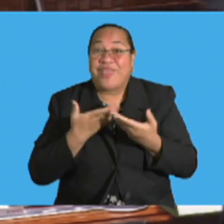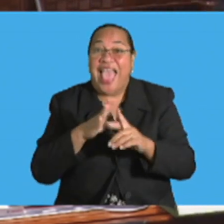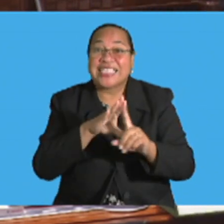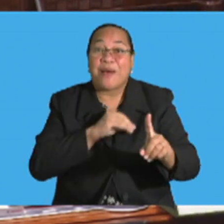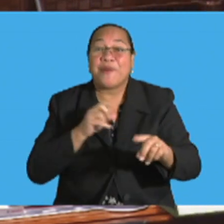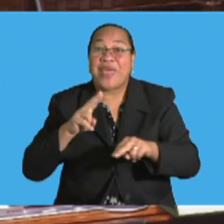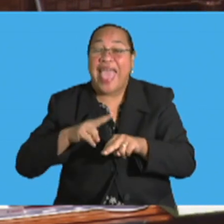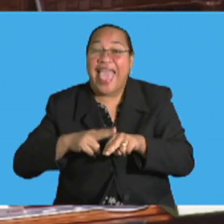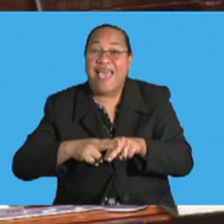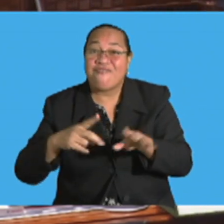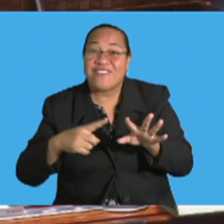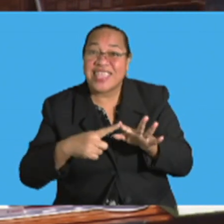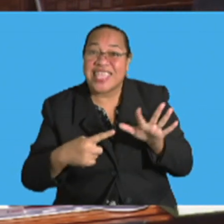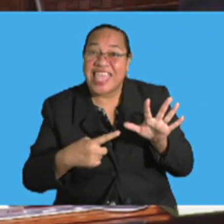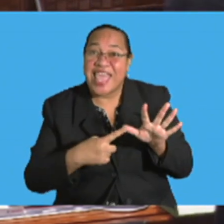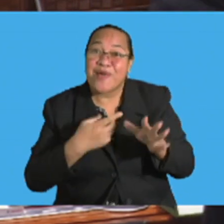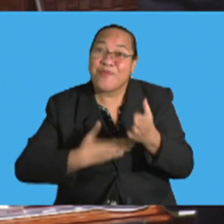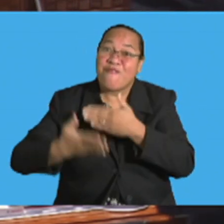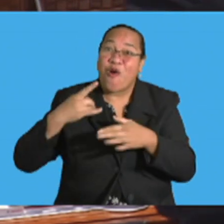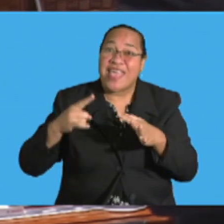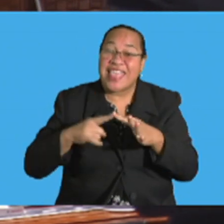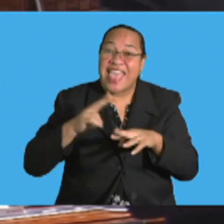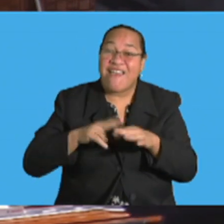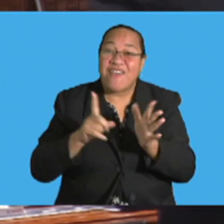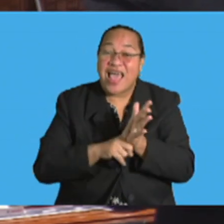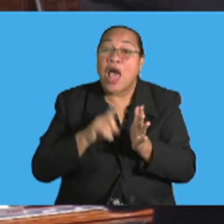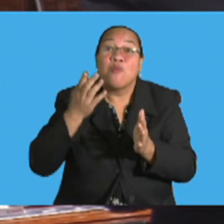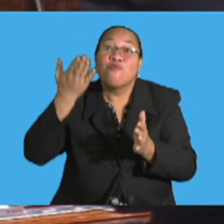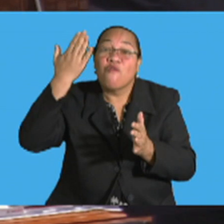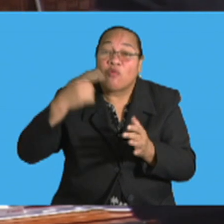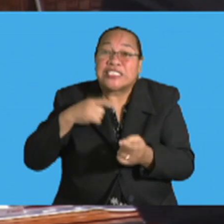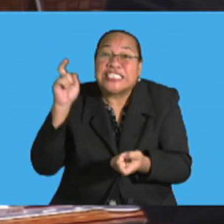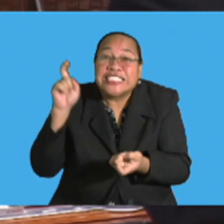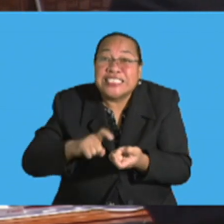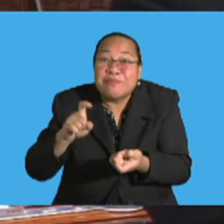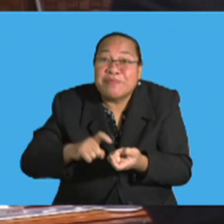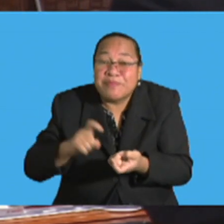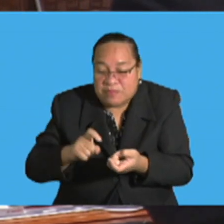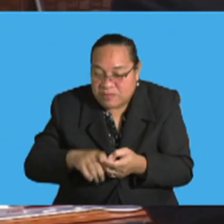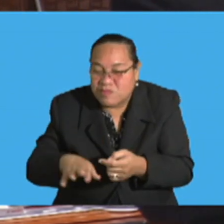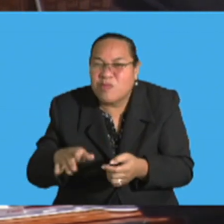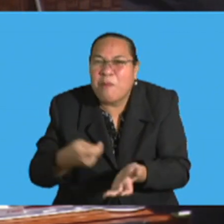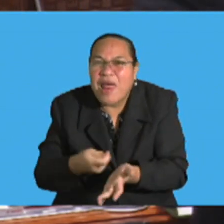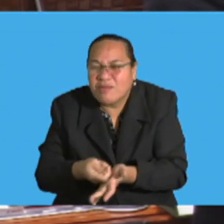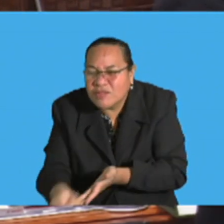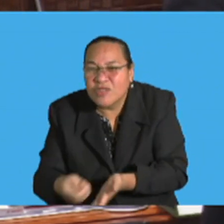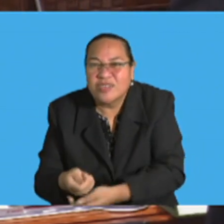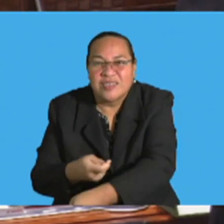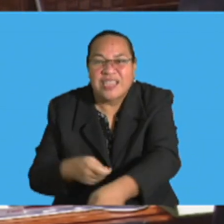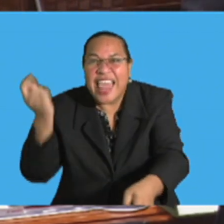FEA, now EFL, used to keep the cost of tariff way down, so essentially low-income people could afford